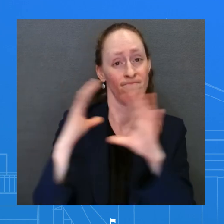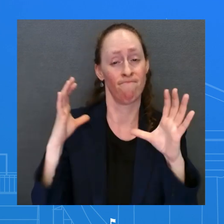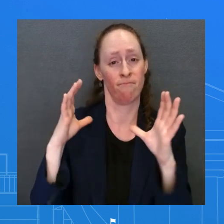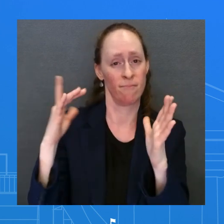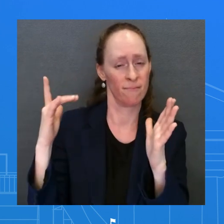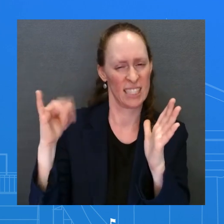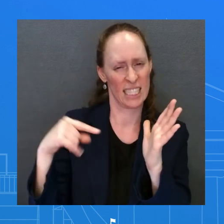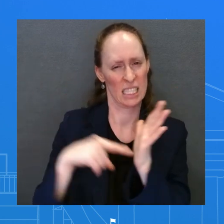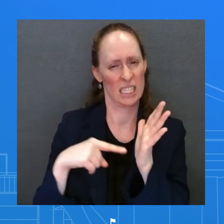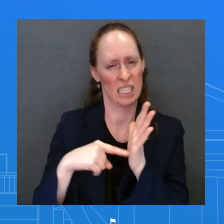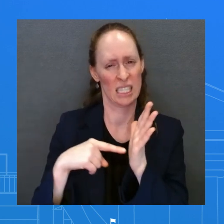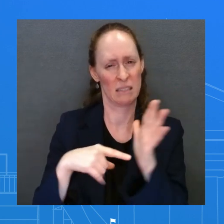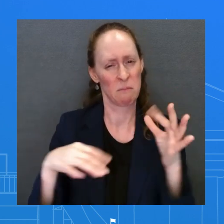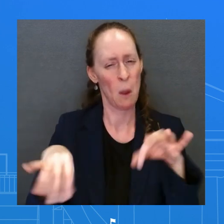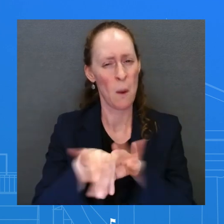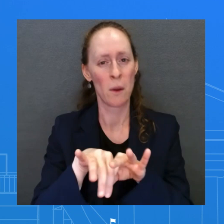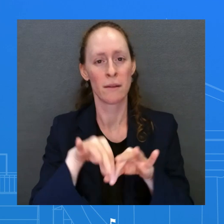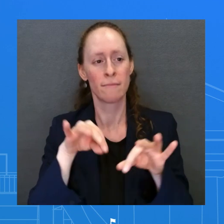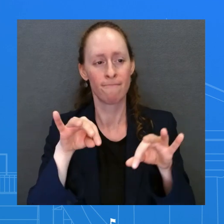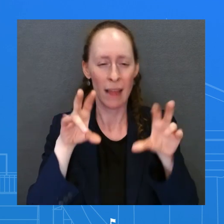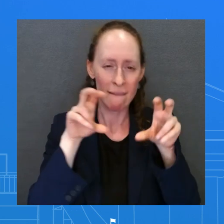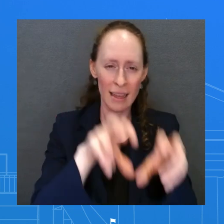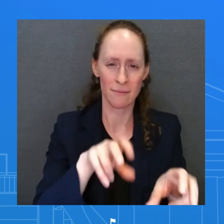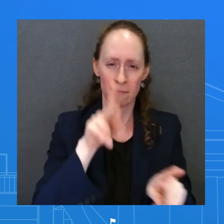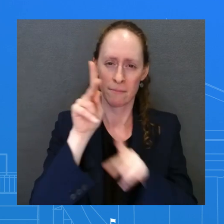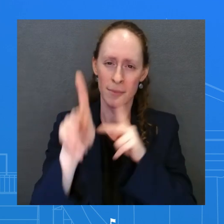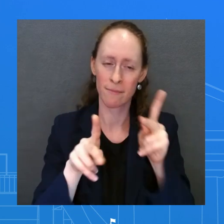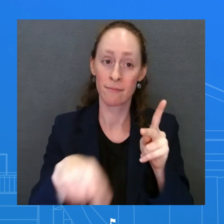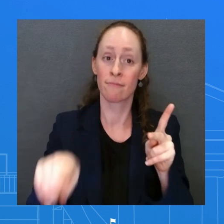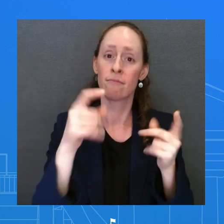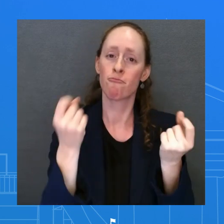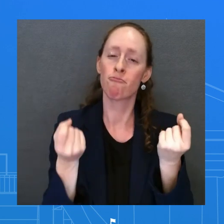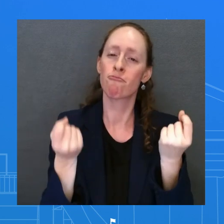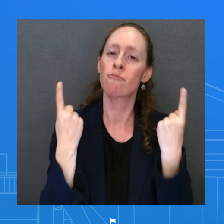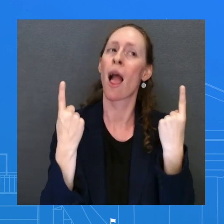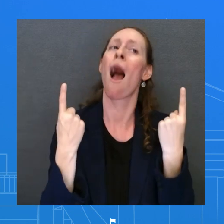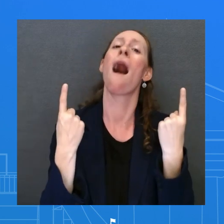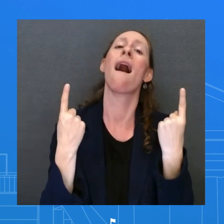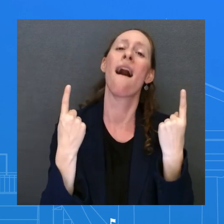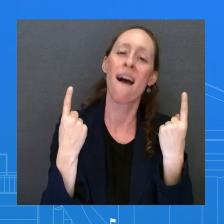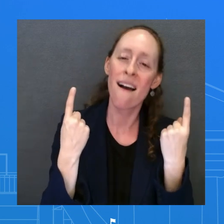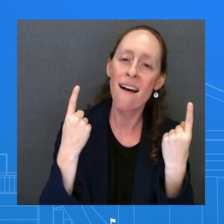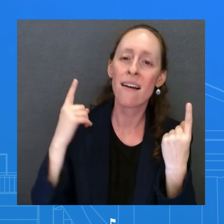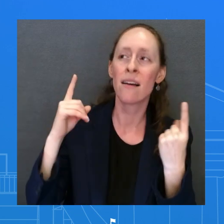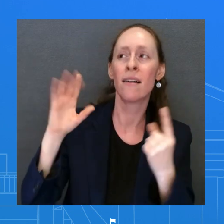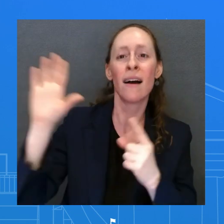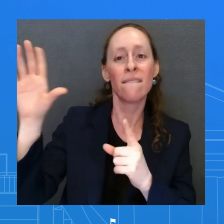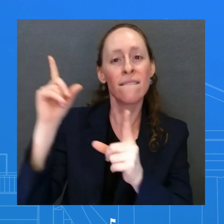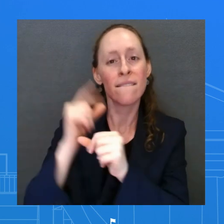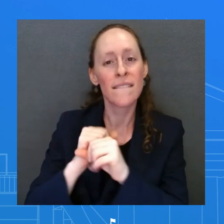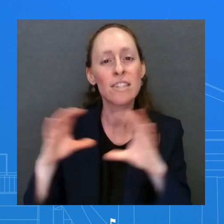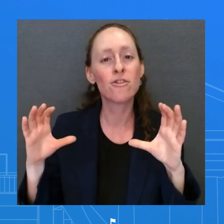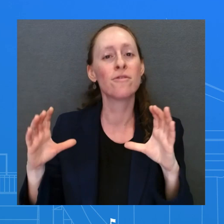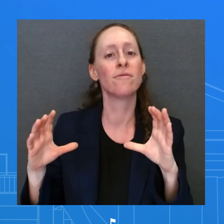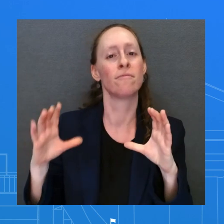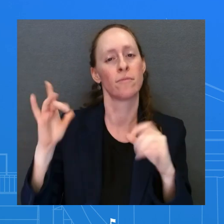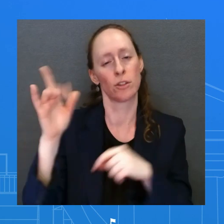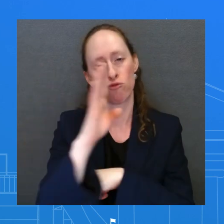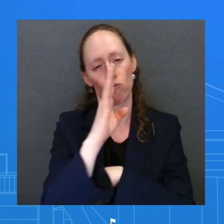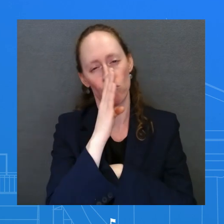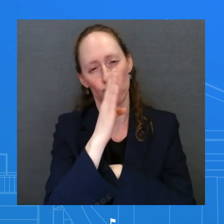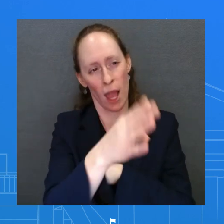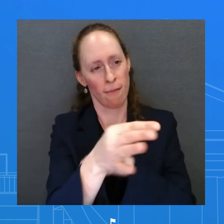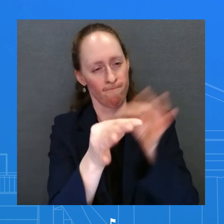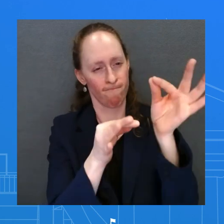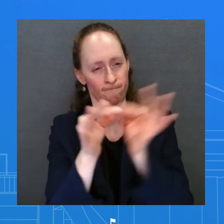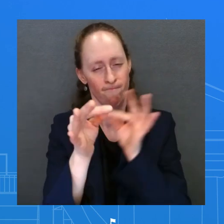hear directly from him as he talks about his economic vision, as he talks about how he sees the next several months and the next several years when